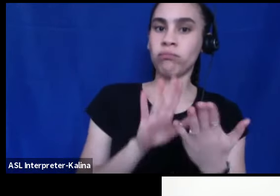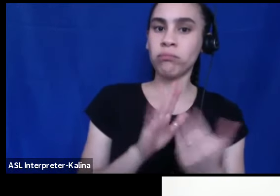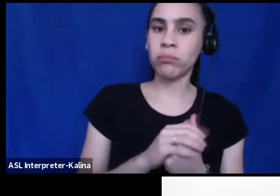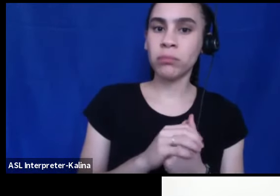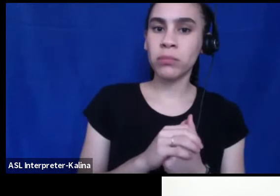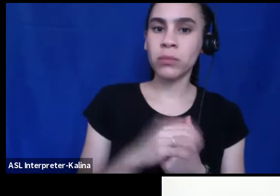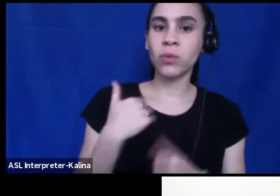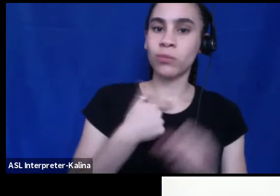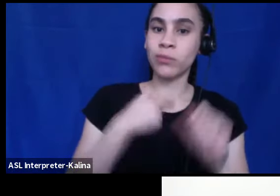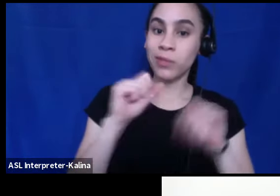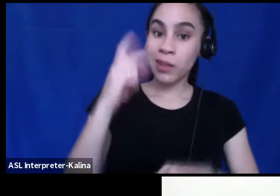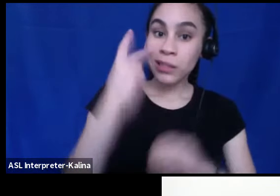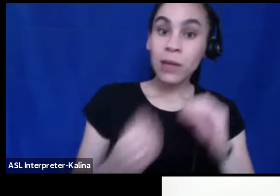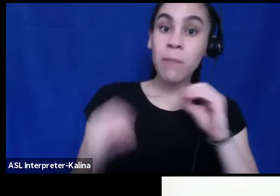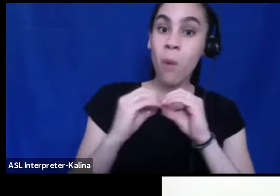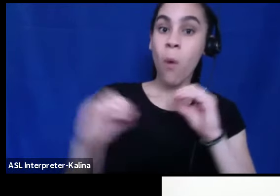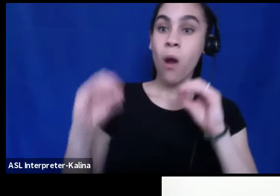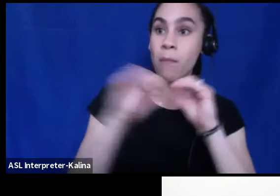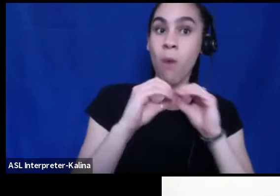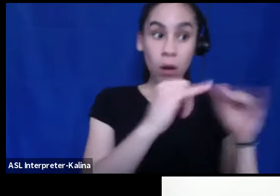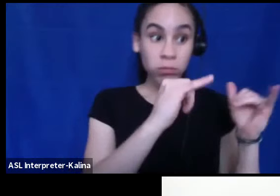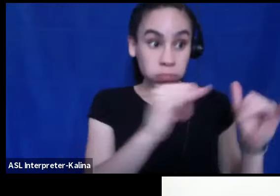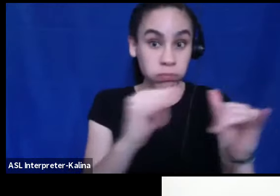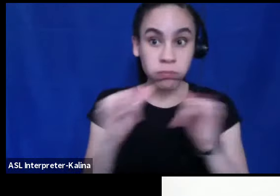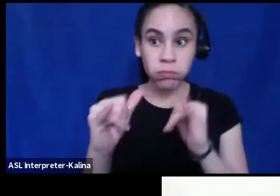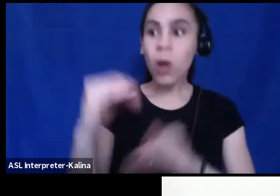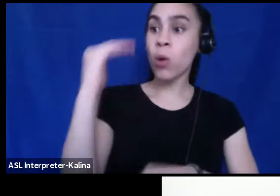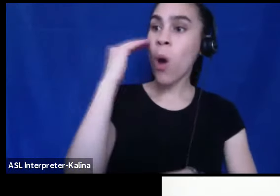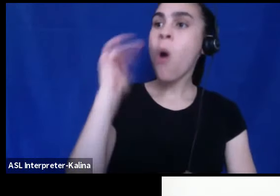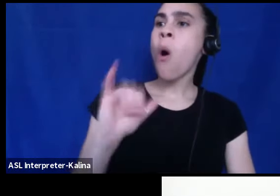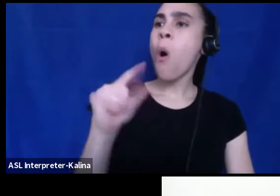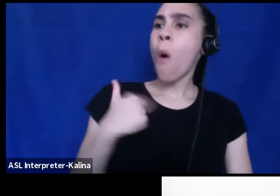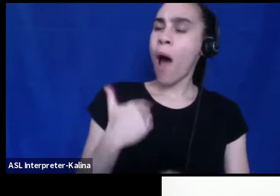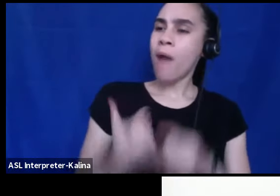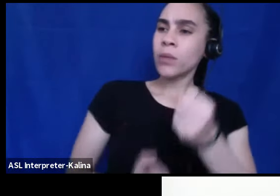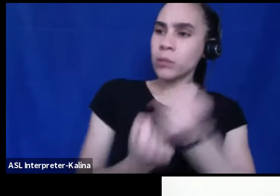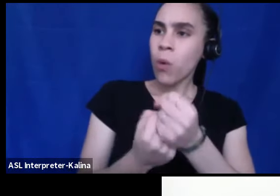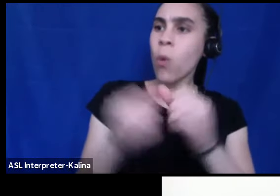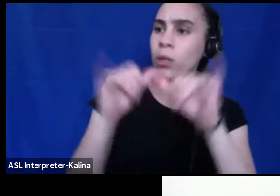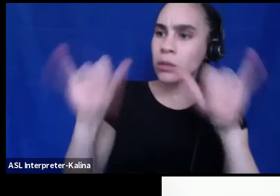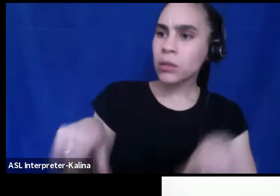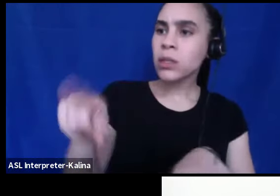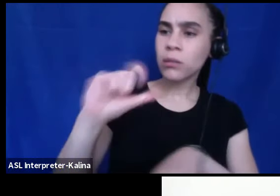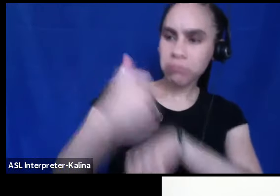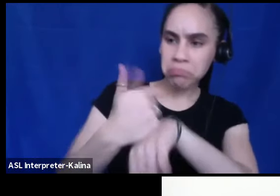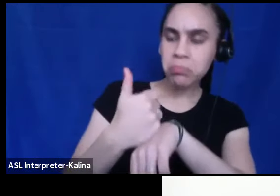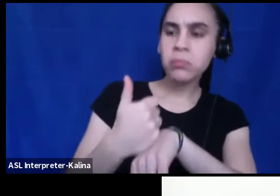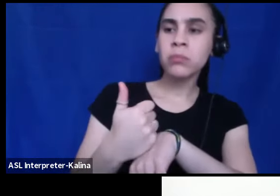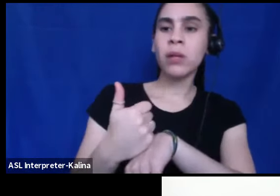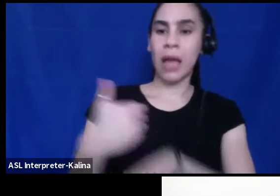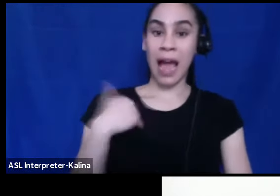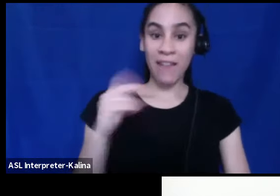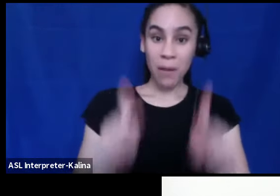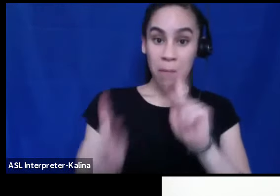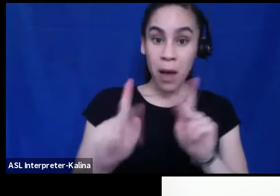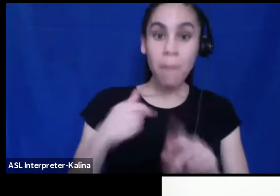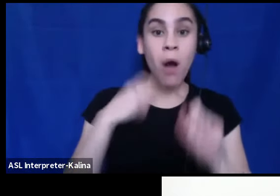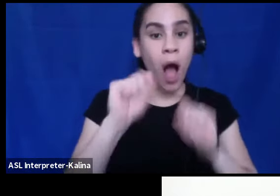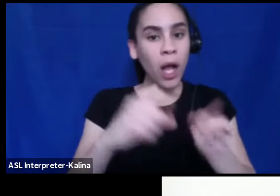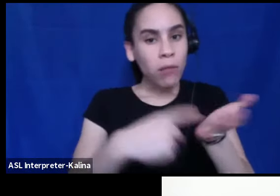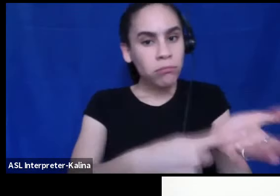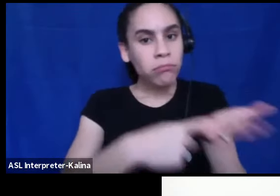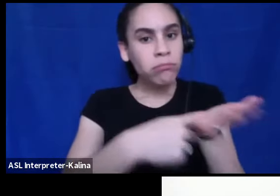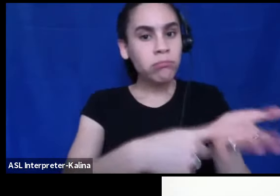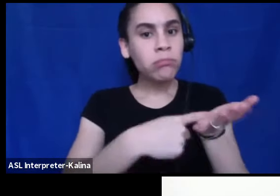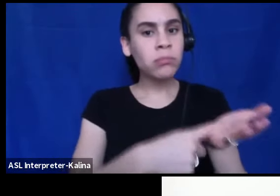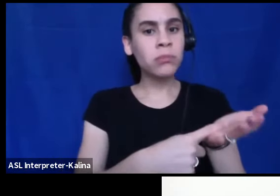more of ourselves out there and know we have a support system and know we have people who are that we can talk to, that we can